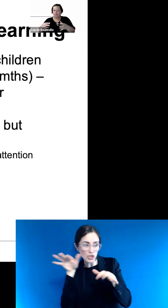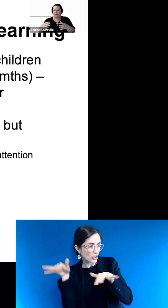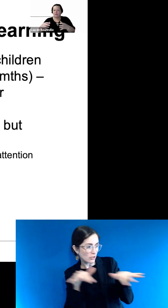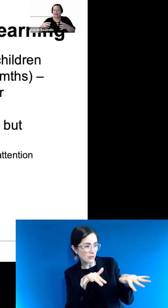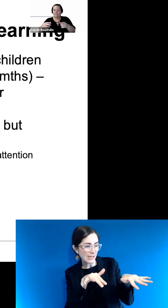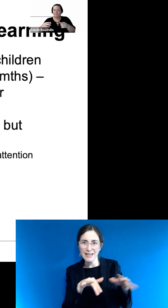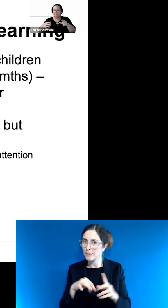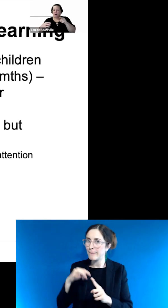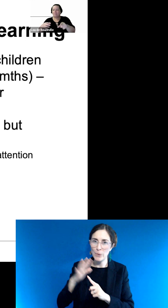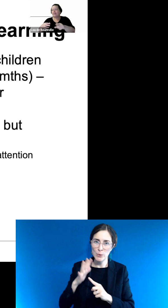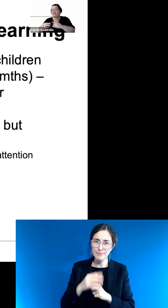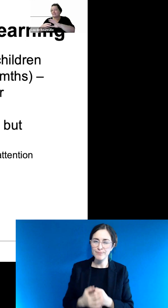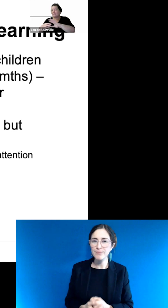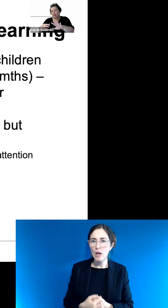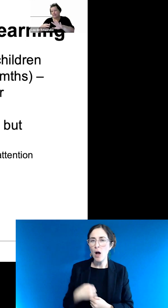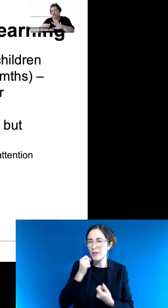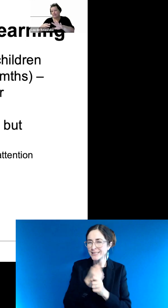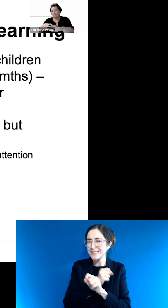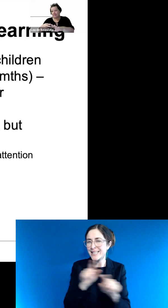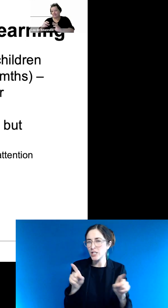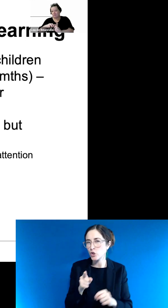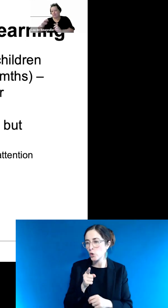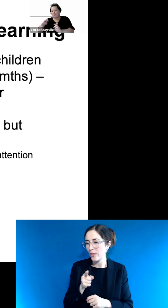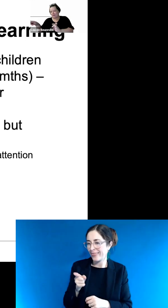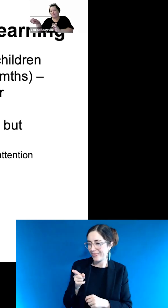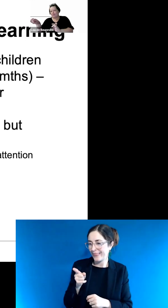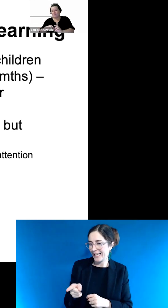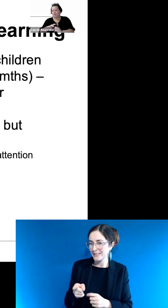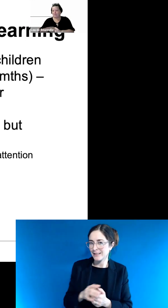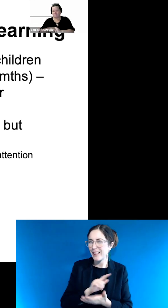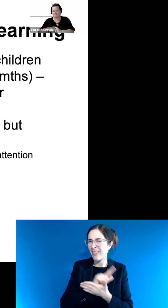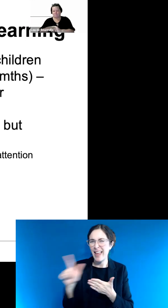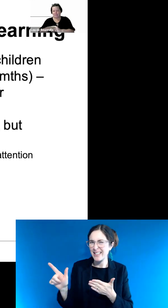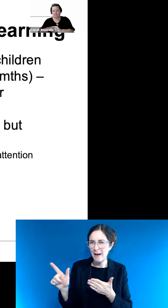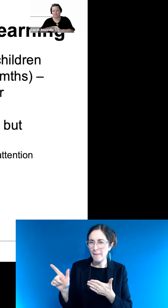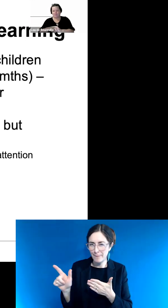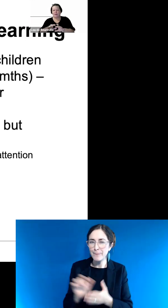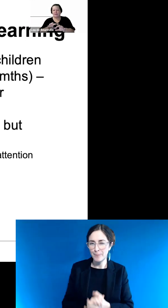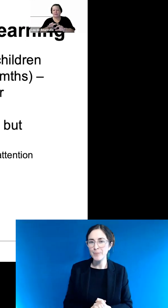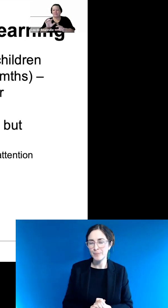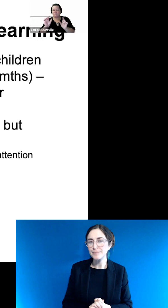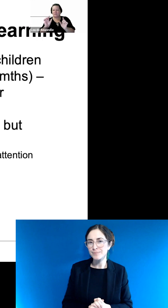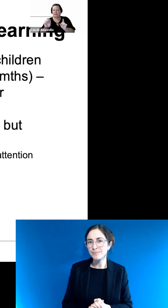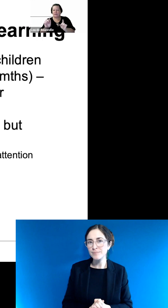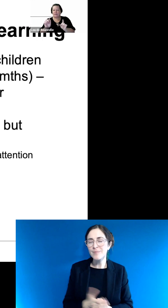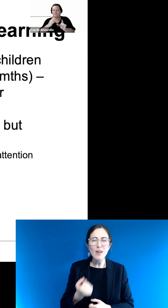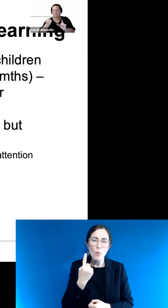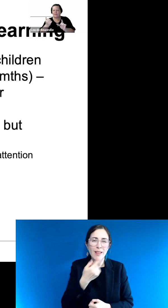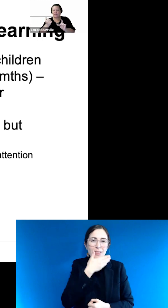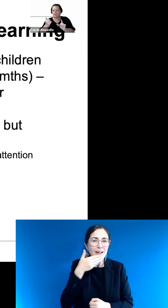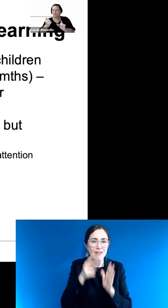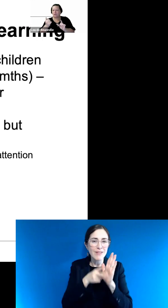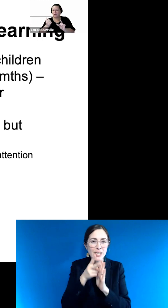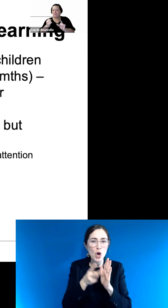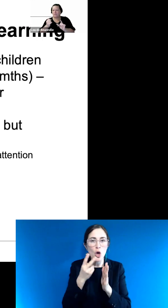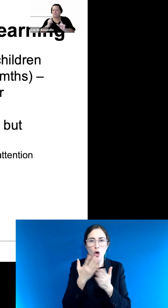crucial. I'm going to send you guys this. I'm not going to jump out and jump in because it'll take too long, but there's a lovely little